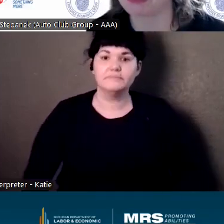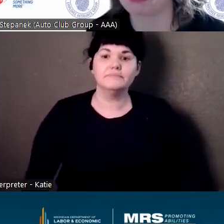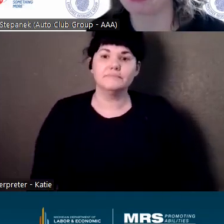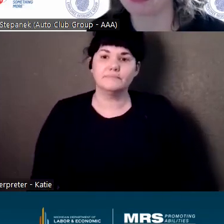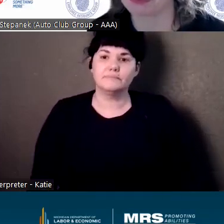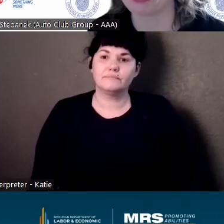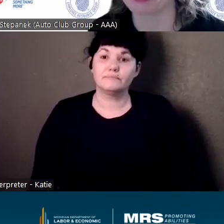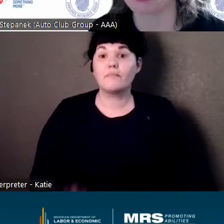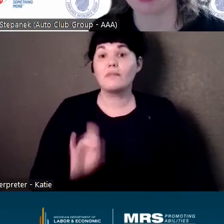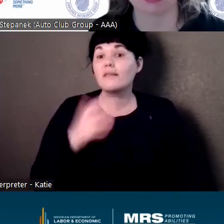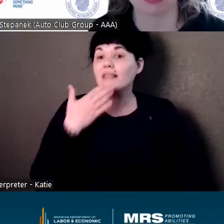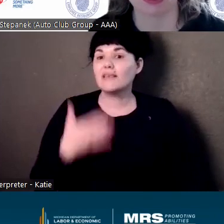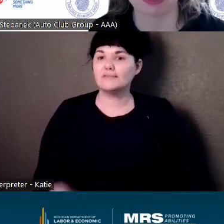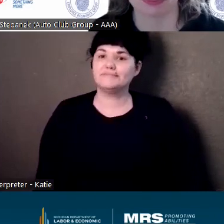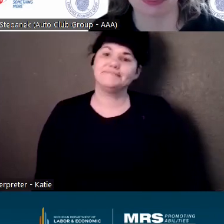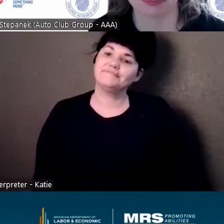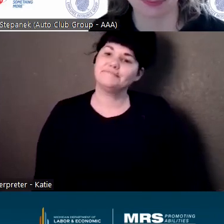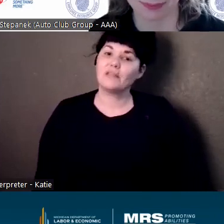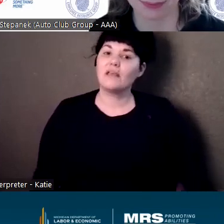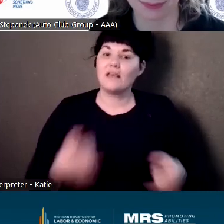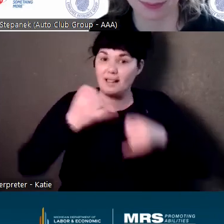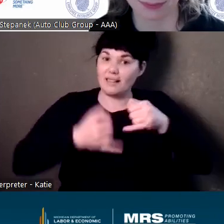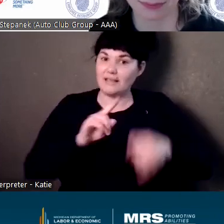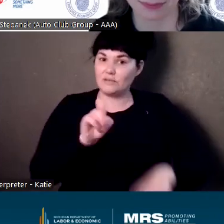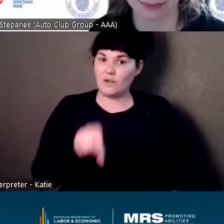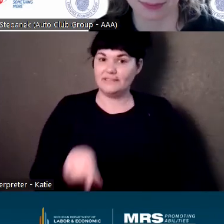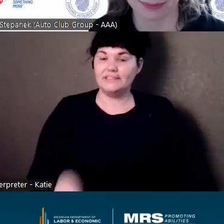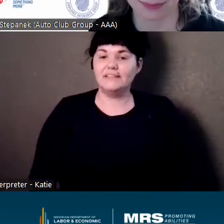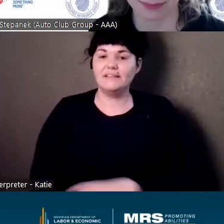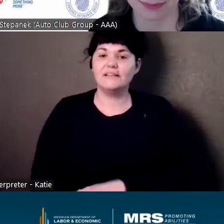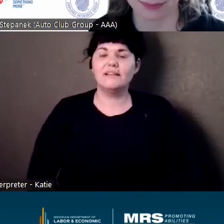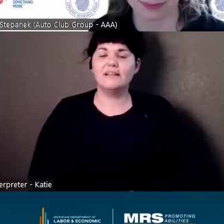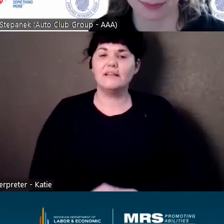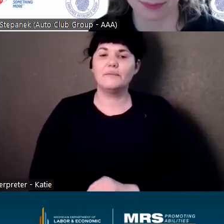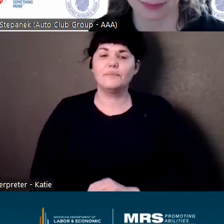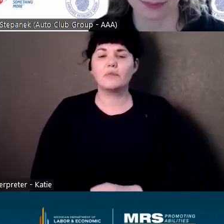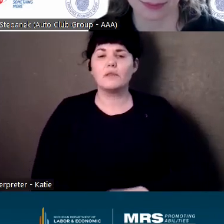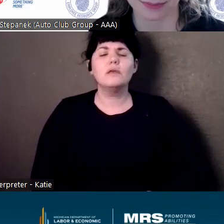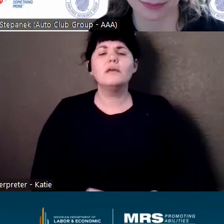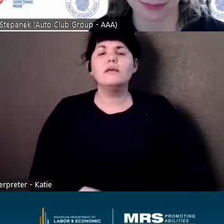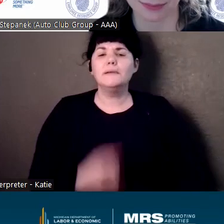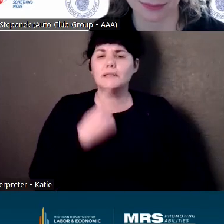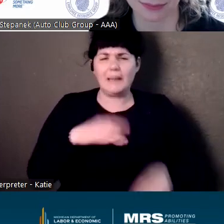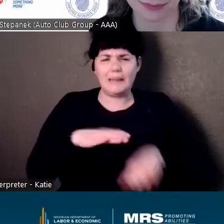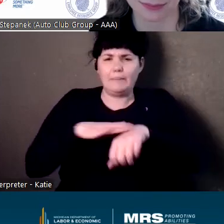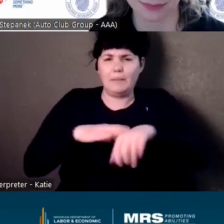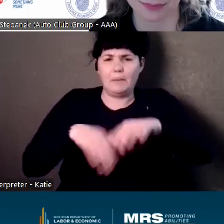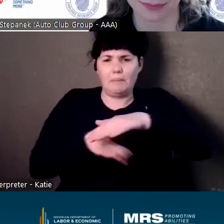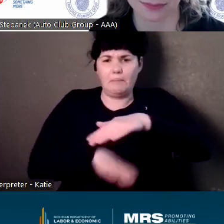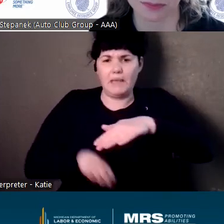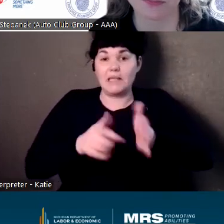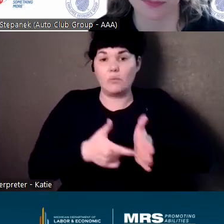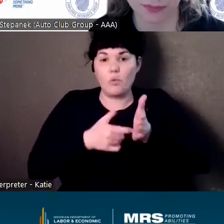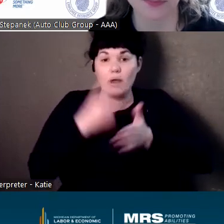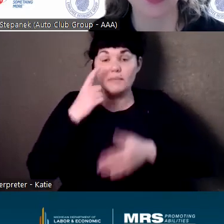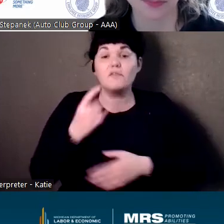Okay, thank you. And we have one last question. What are the baseline requirements of the call center remote positions?